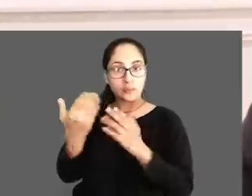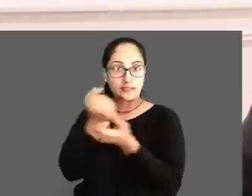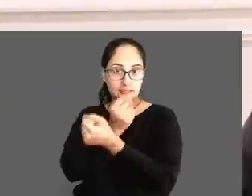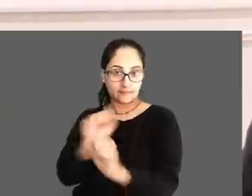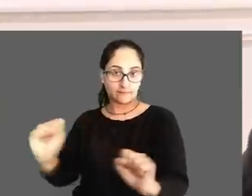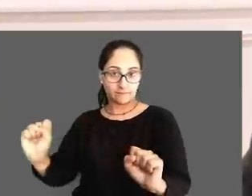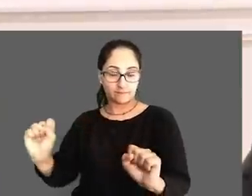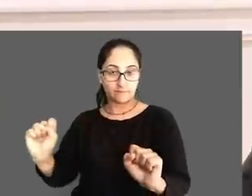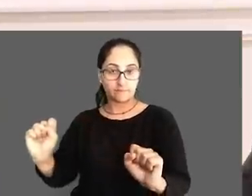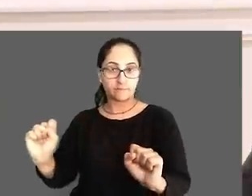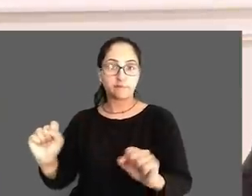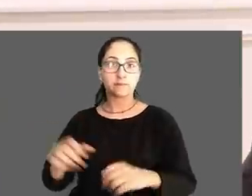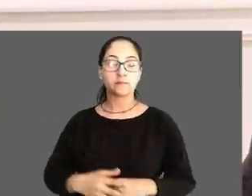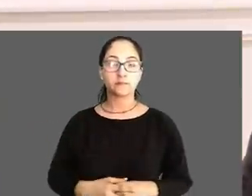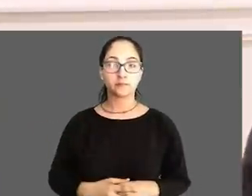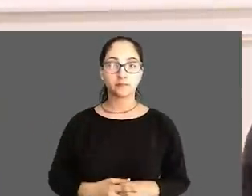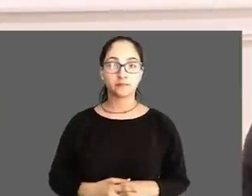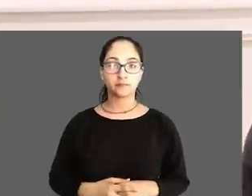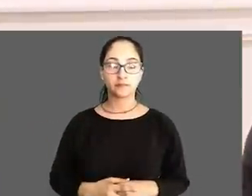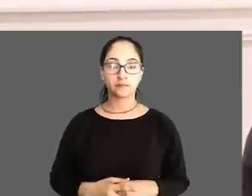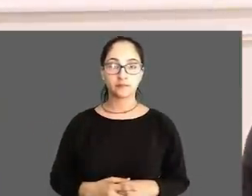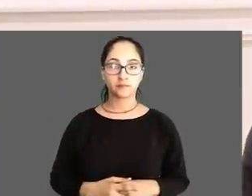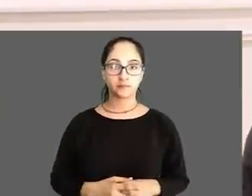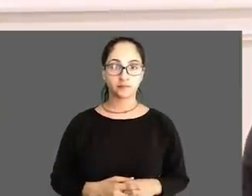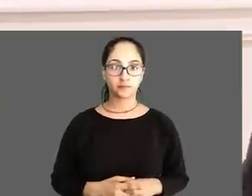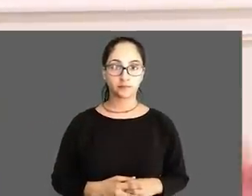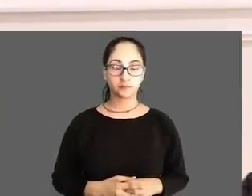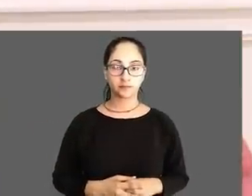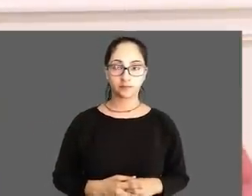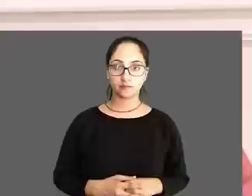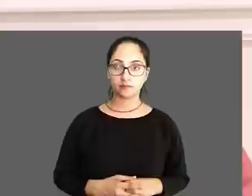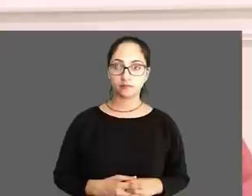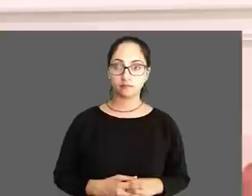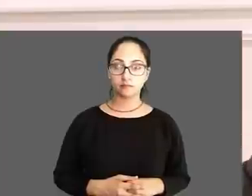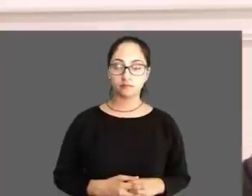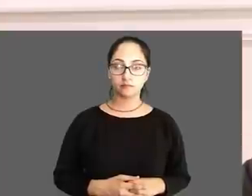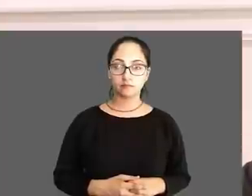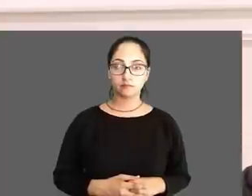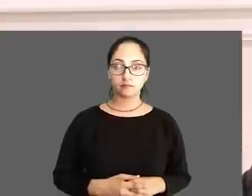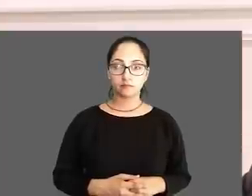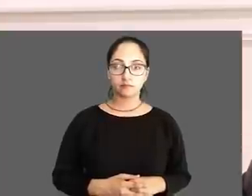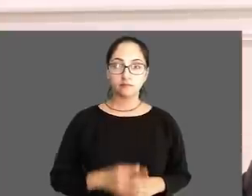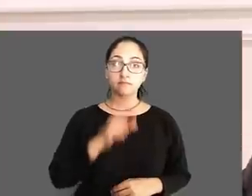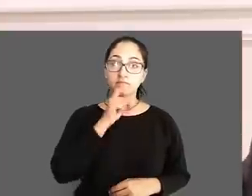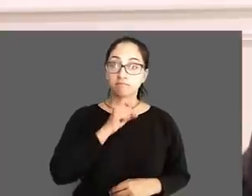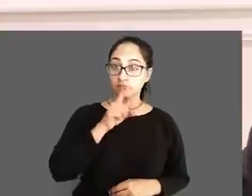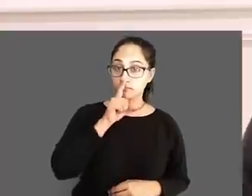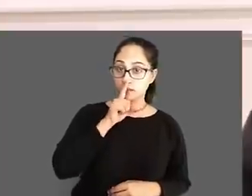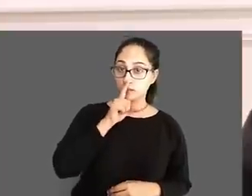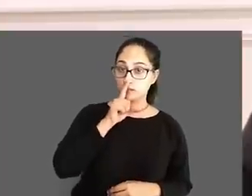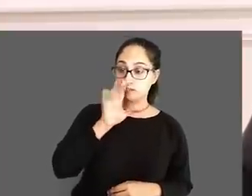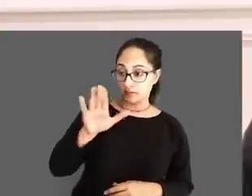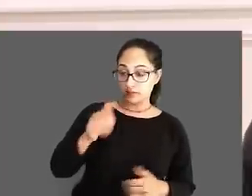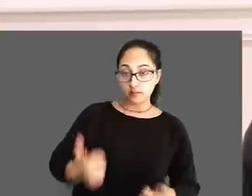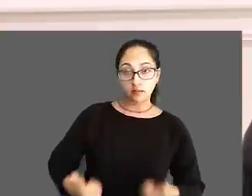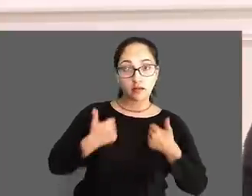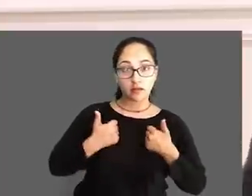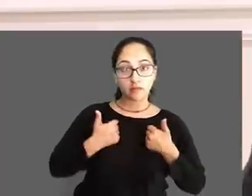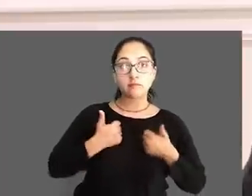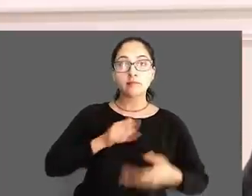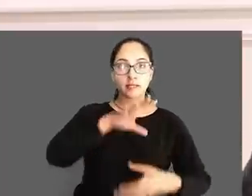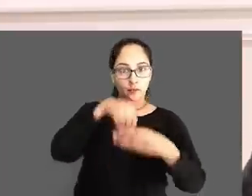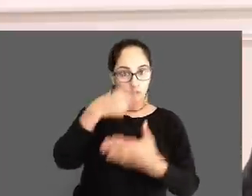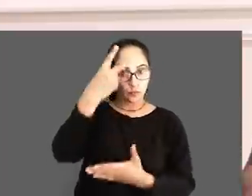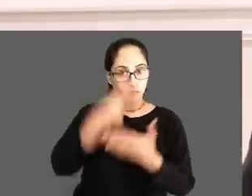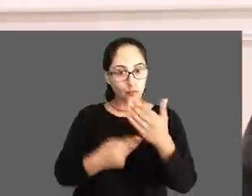life, the Imam is not expected to retreat or withdraw from worldly matters. And in